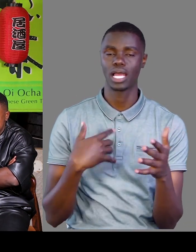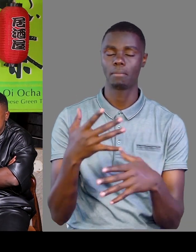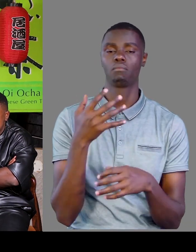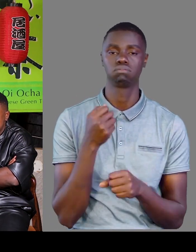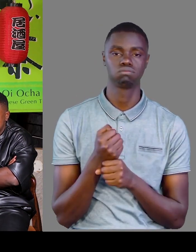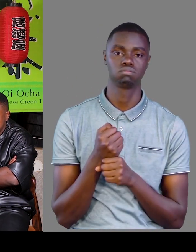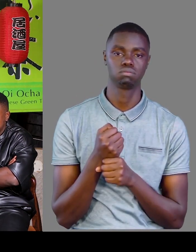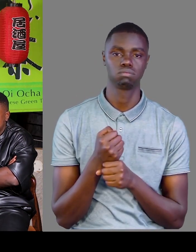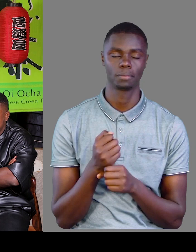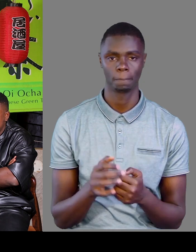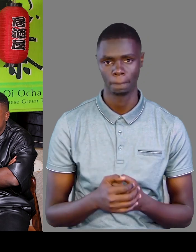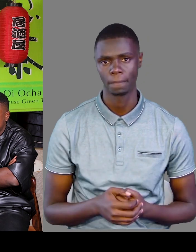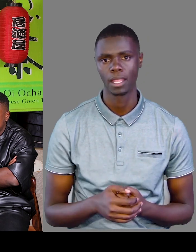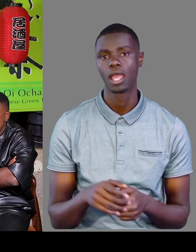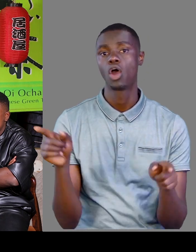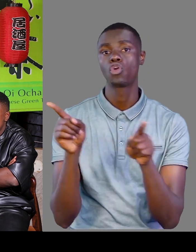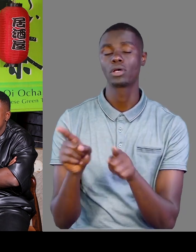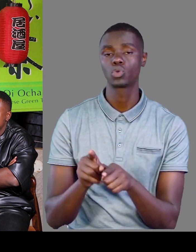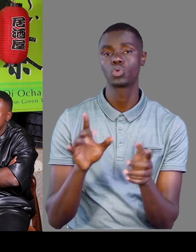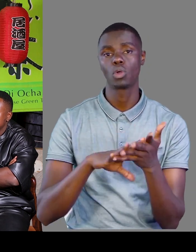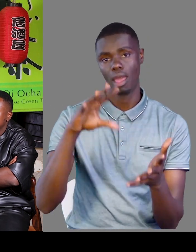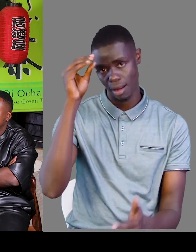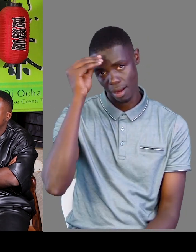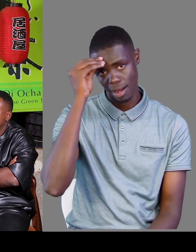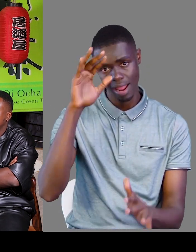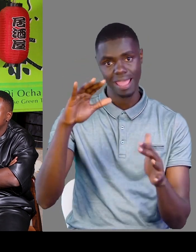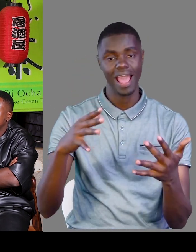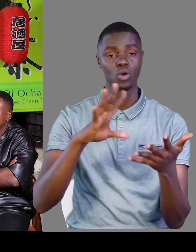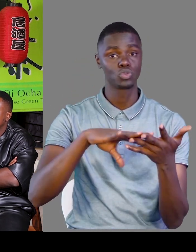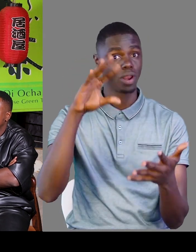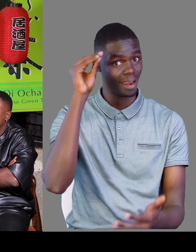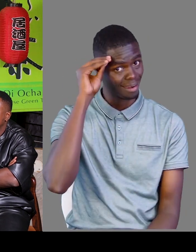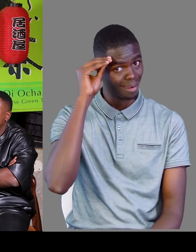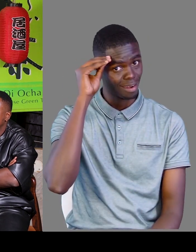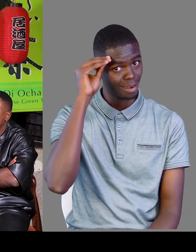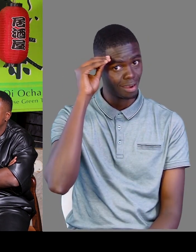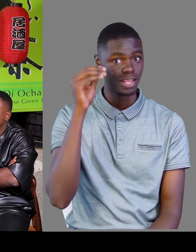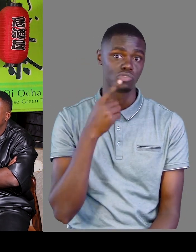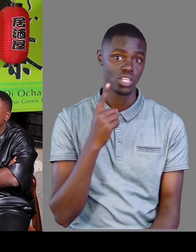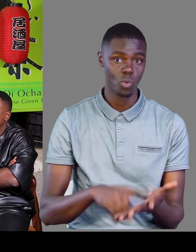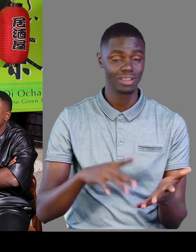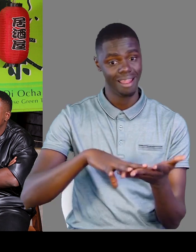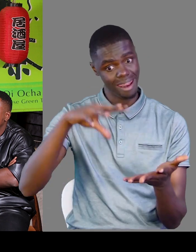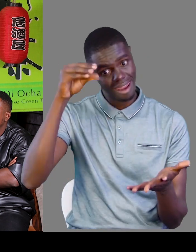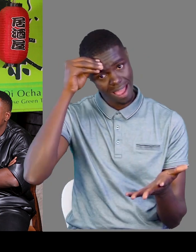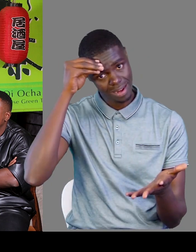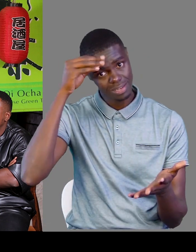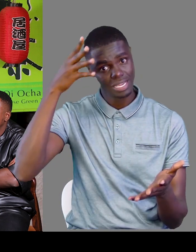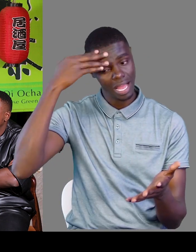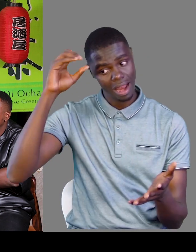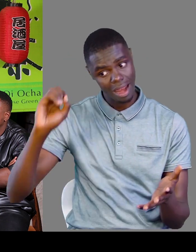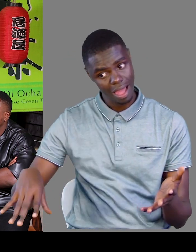I'm holding on to. And you must also learn how to learn. So what we say is